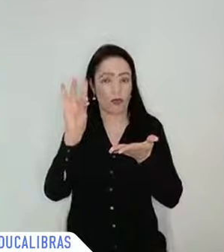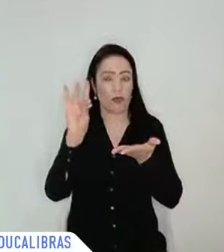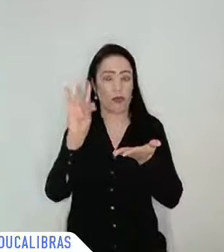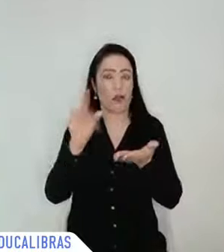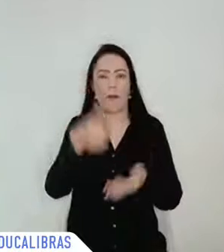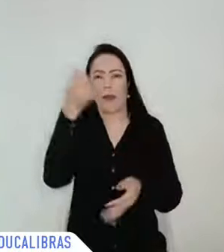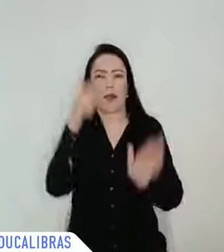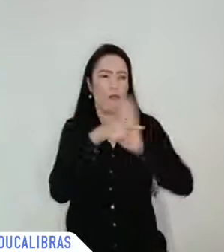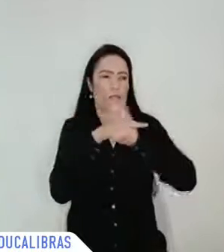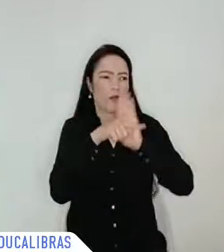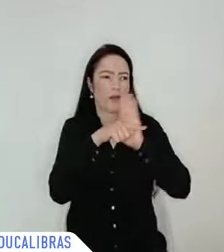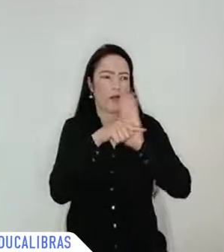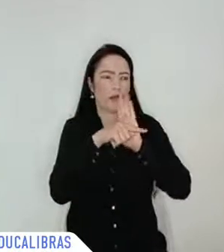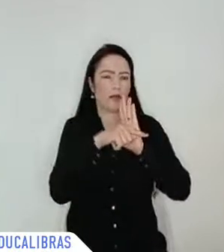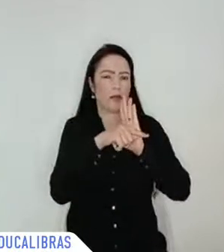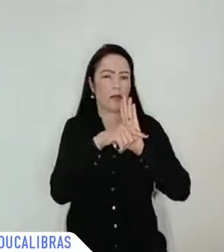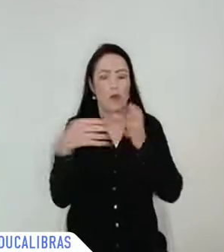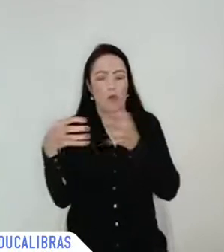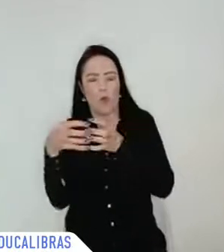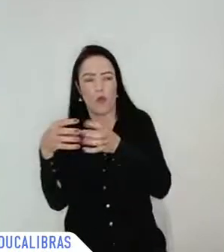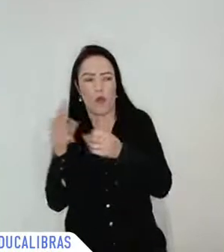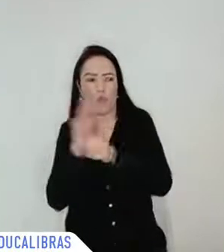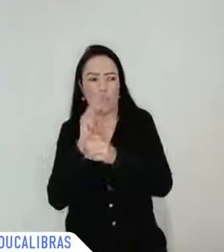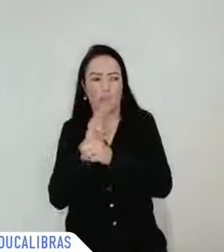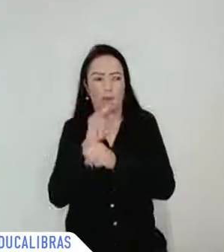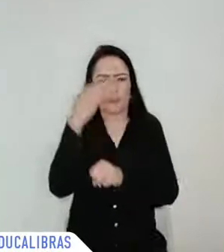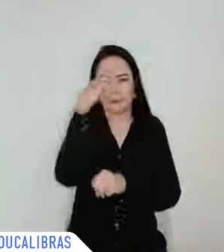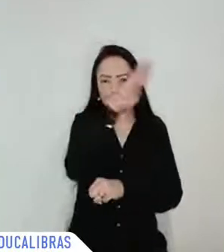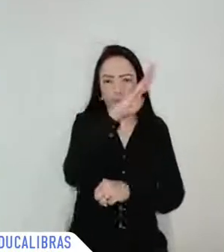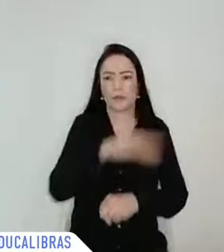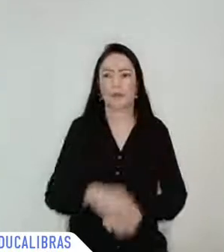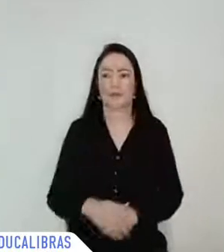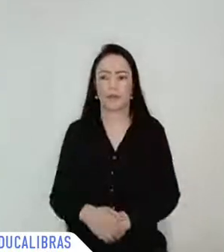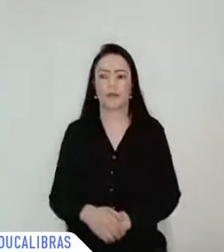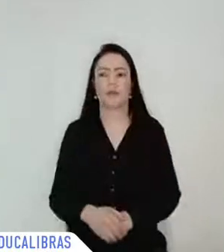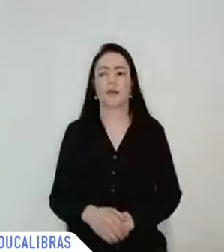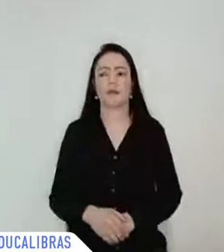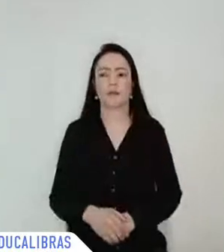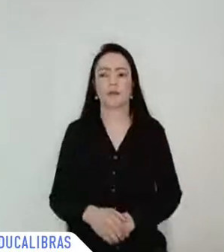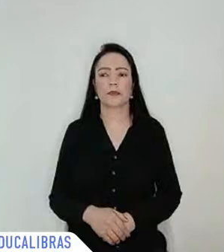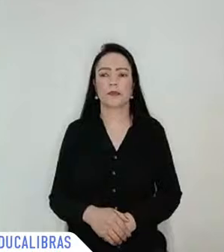Cultural War and Hate Rhetoric.